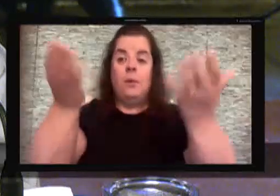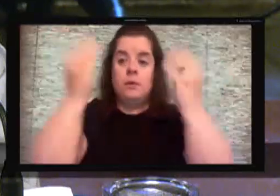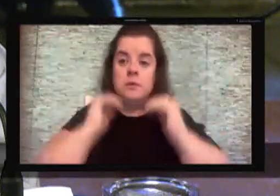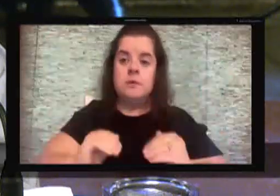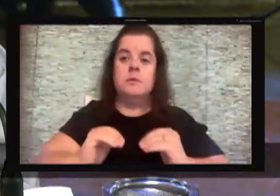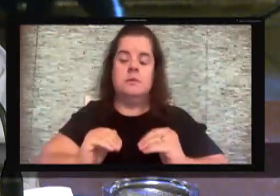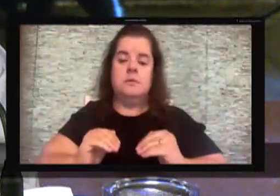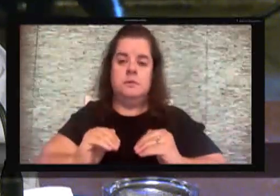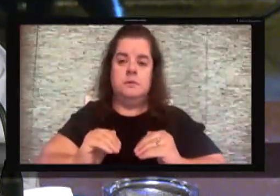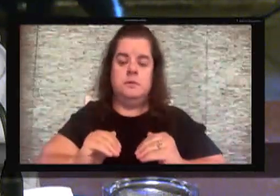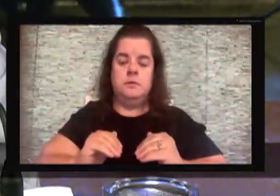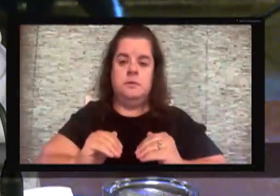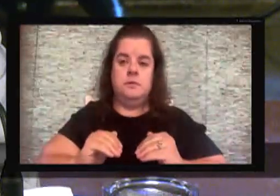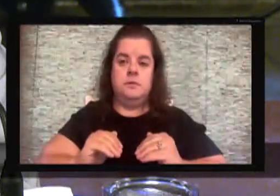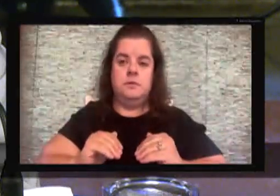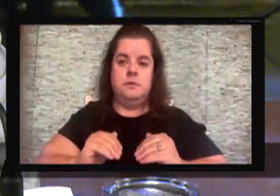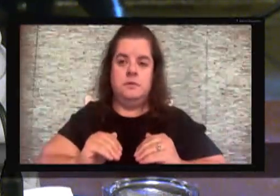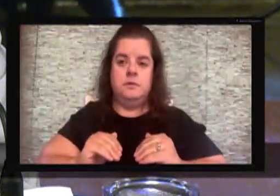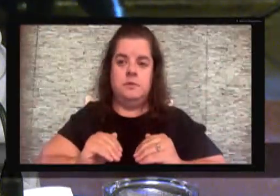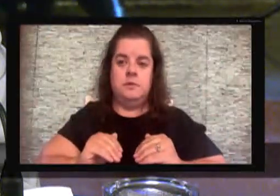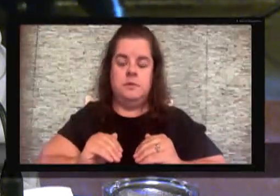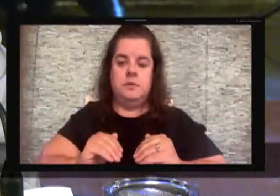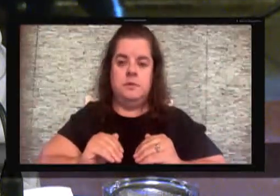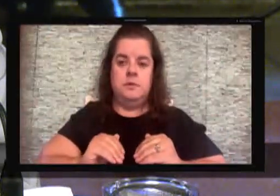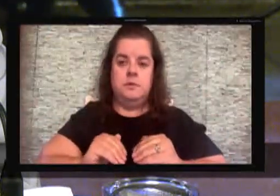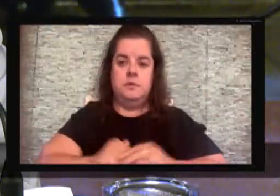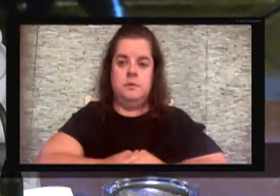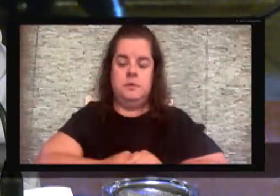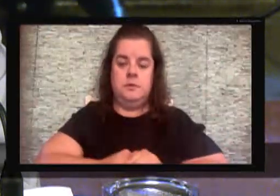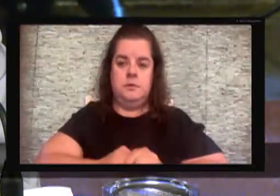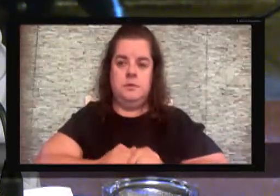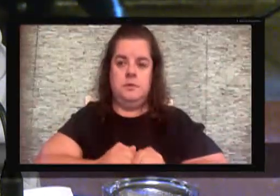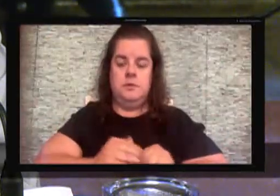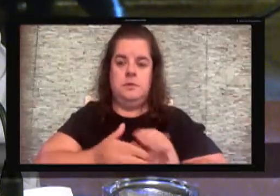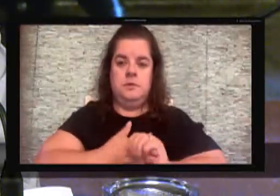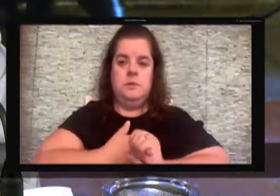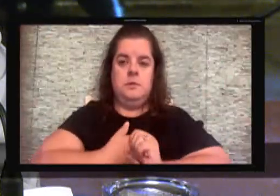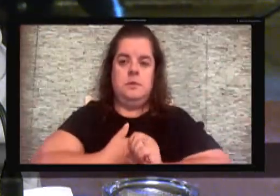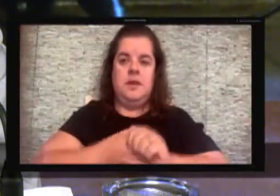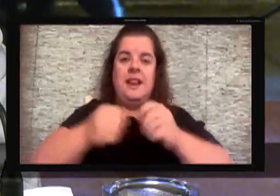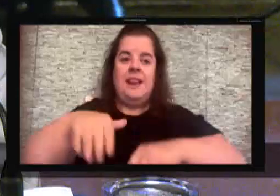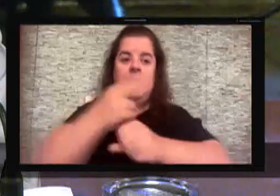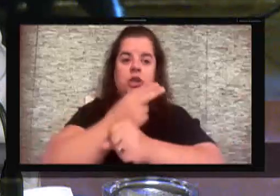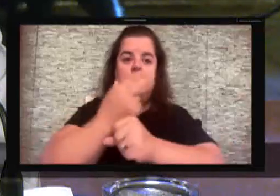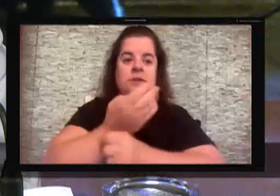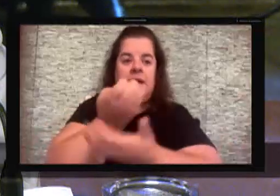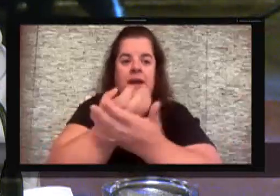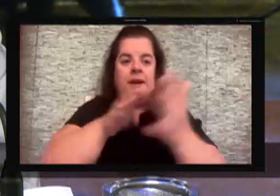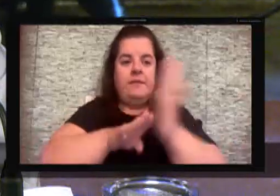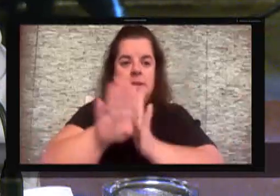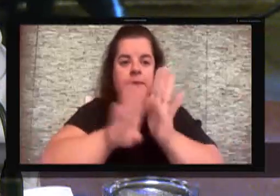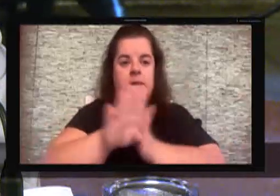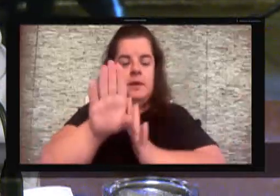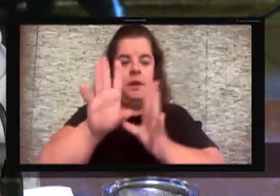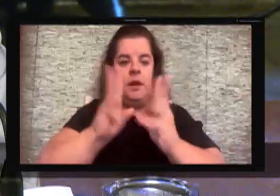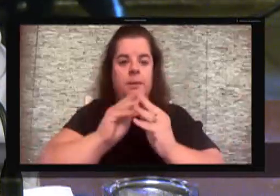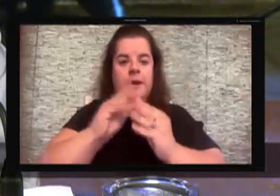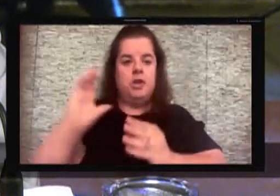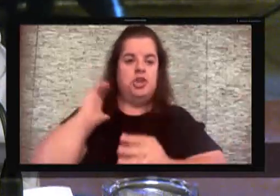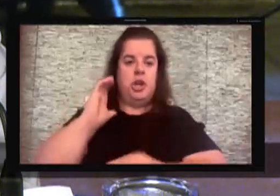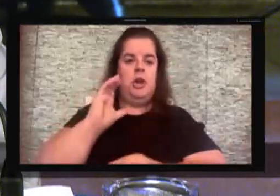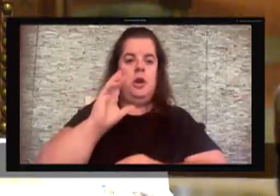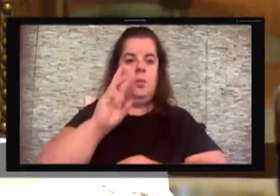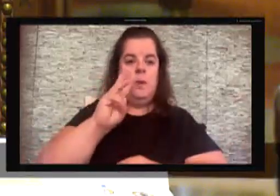to, apologies. Thank you. Land Use and Economic Development Committee, chaired by Councilman